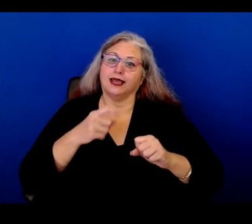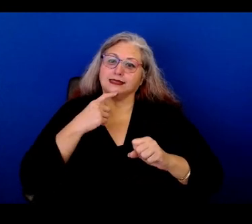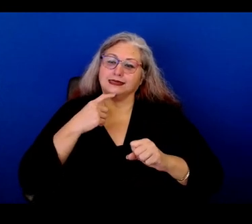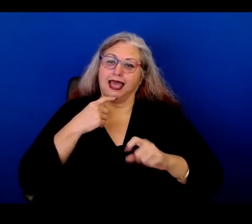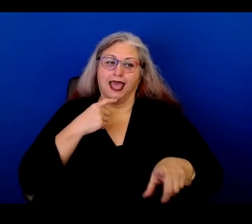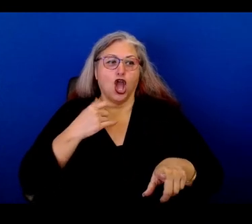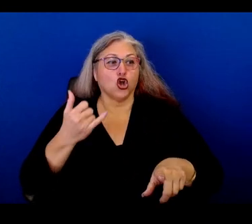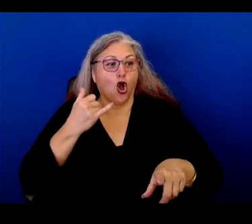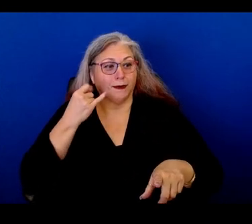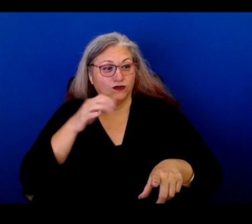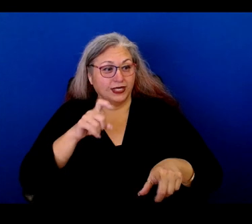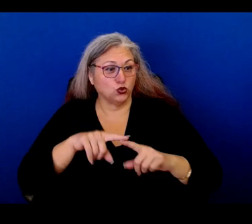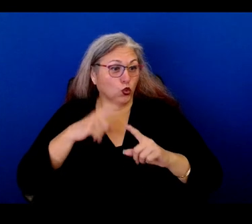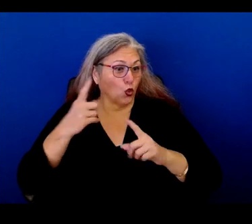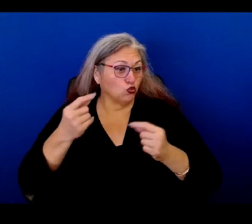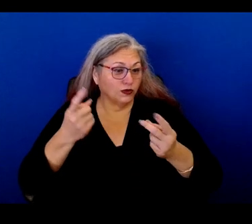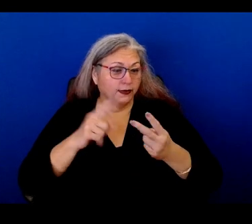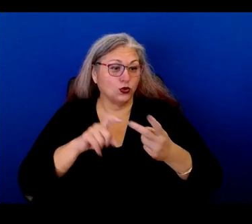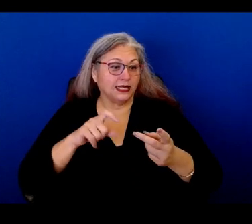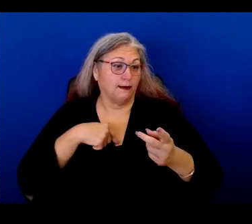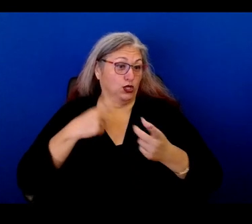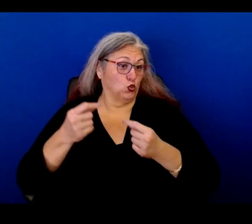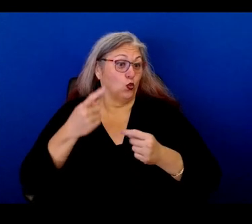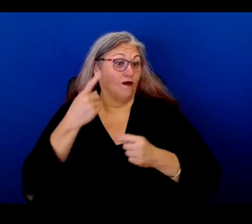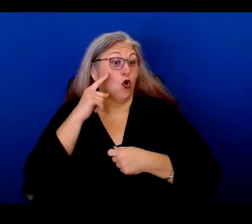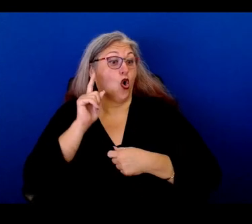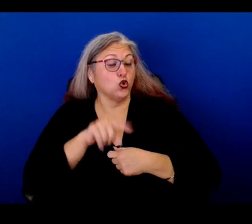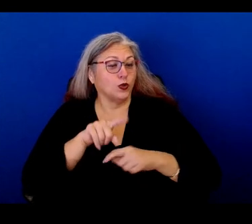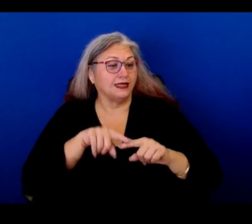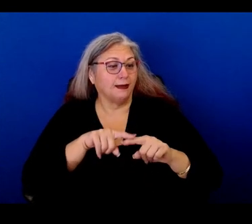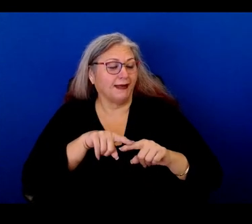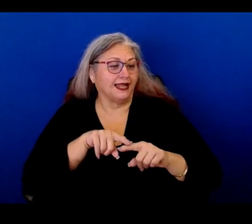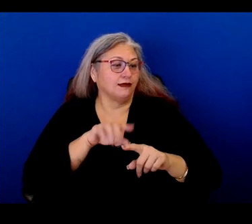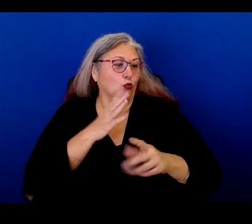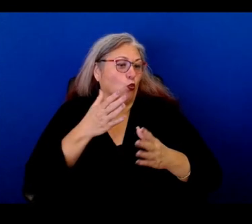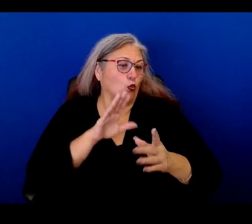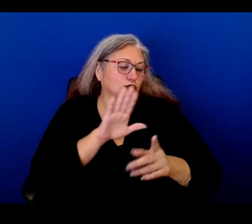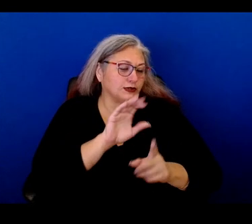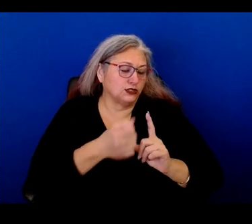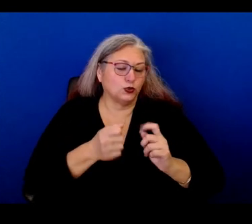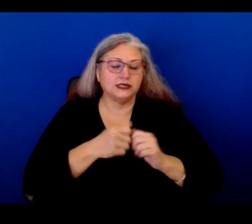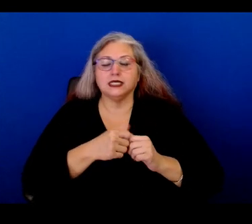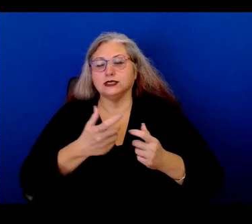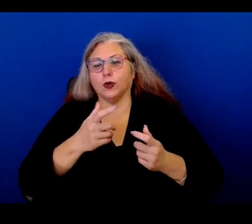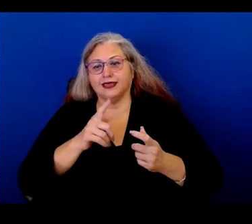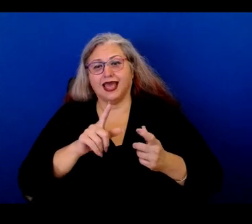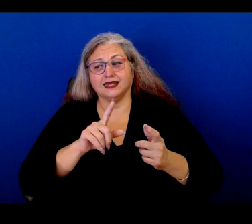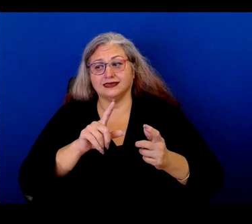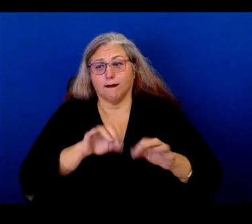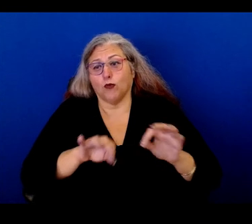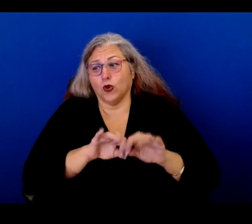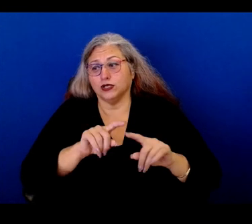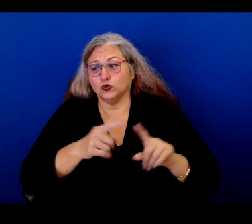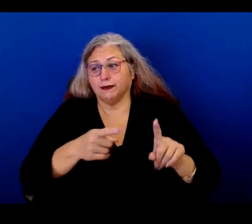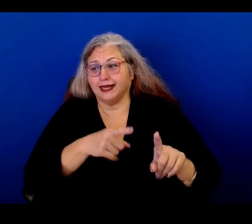if you need to run errands, or you need me to run errands for you, depending on the case, right? And that means a lot to somebody,